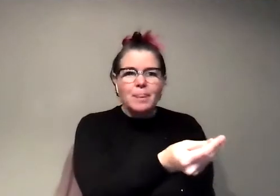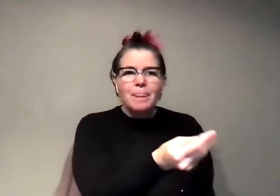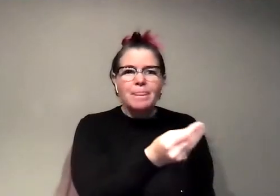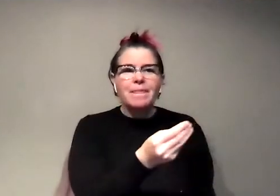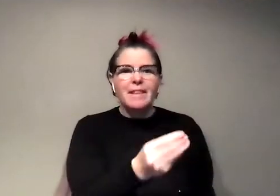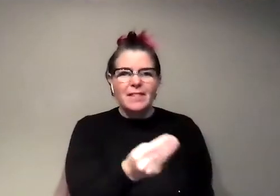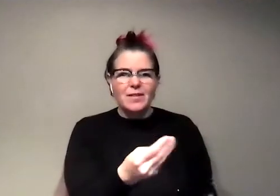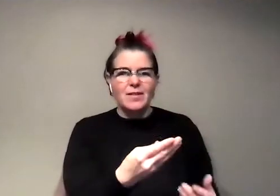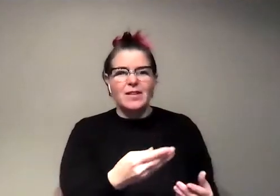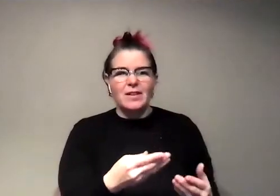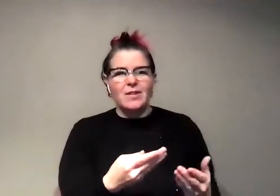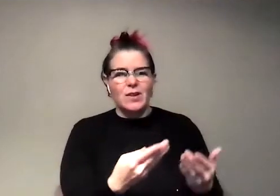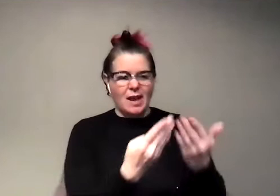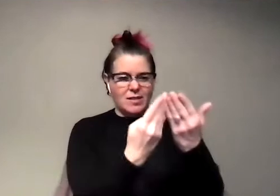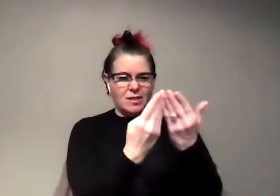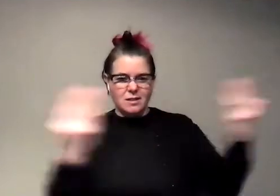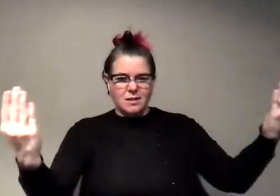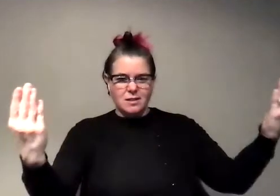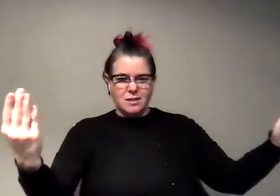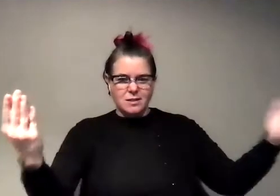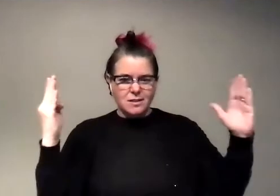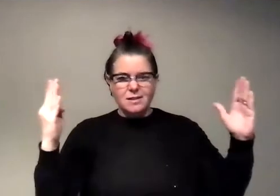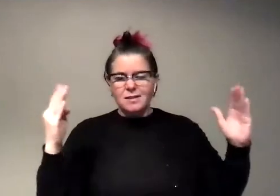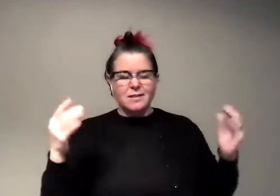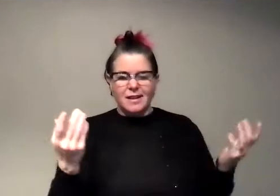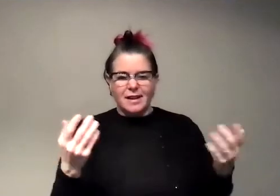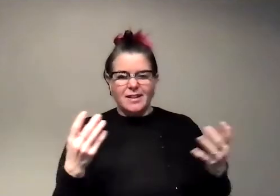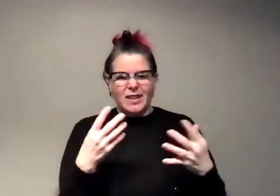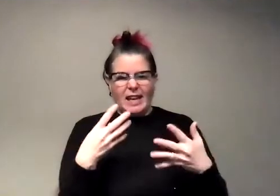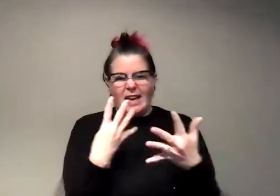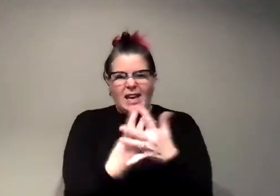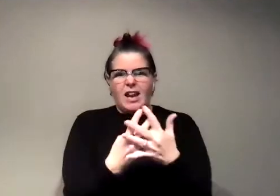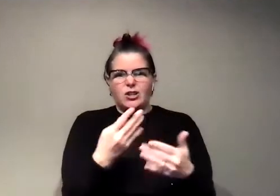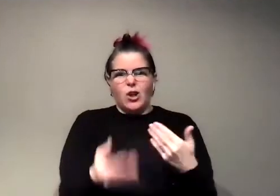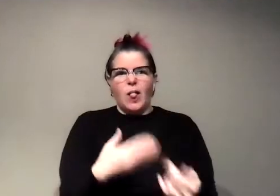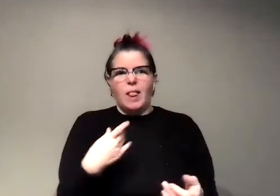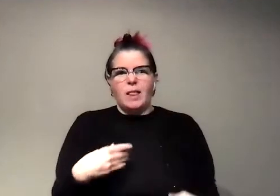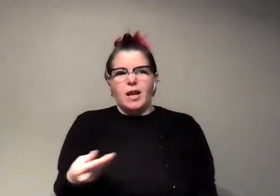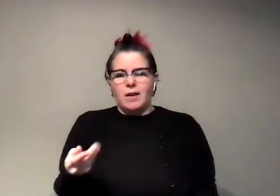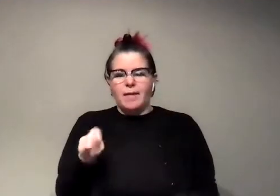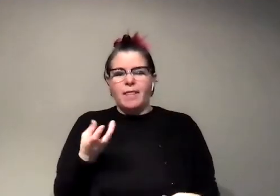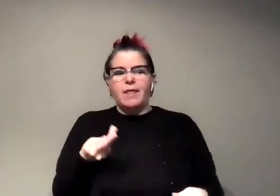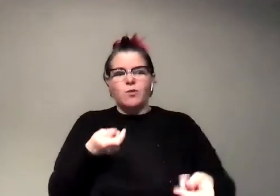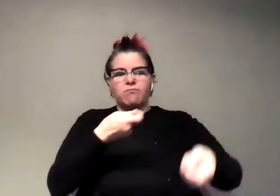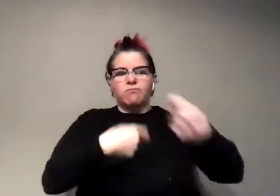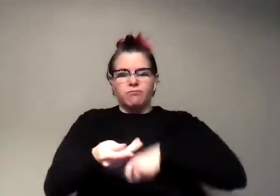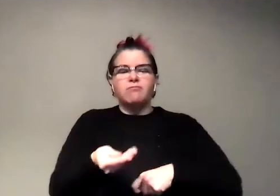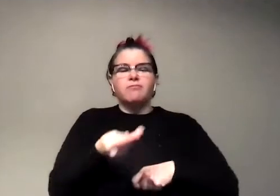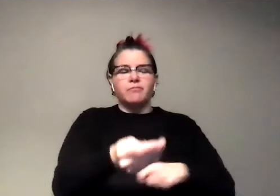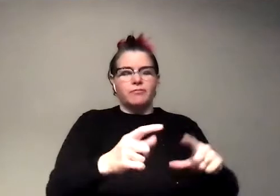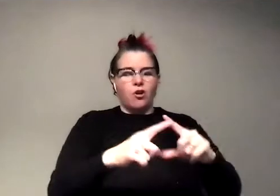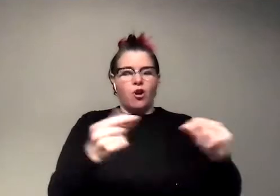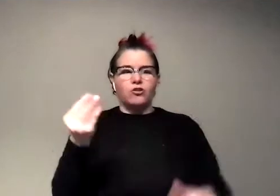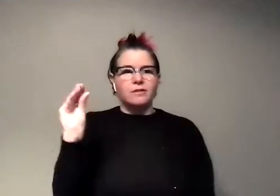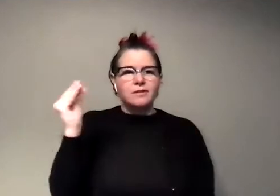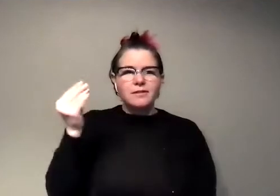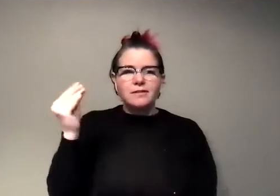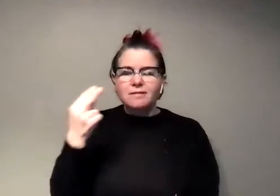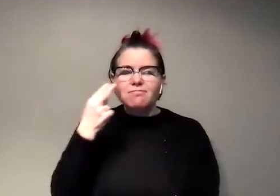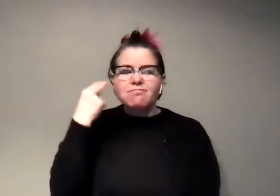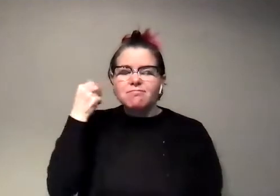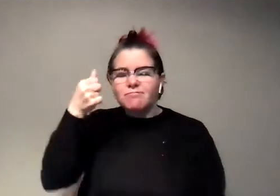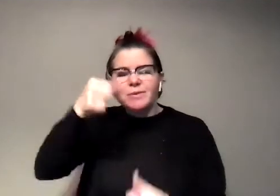bulletproof cage or whatever they had, where like they would actually give you the cartridge. So yeah, that was like a great memory of mine,